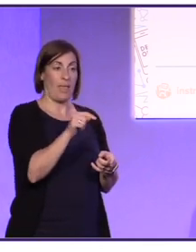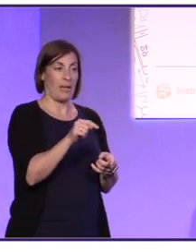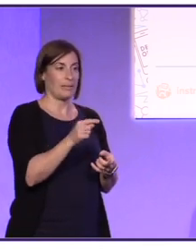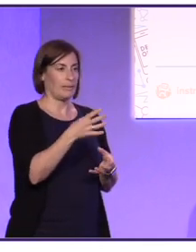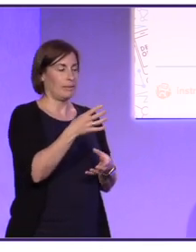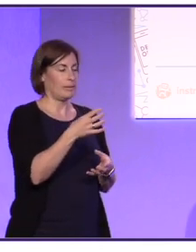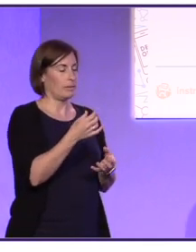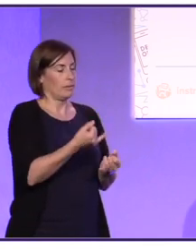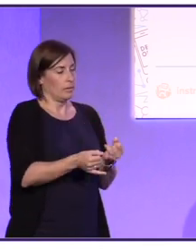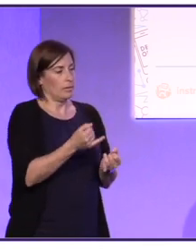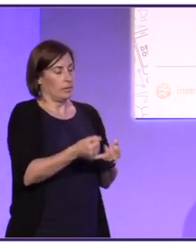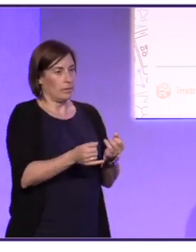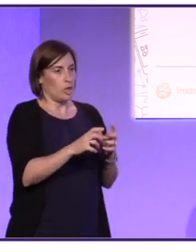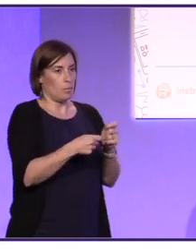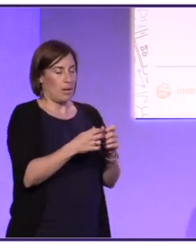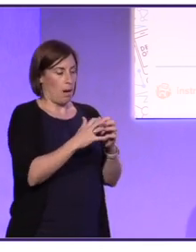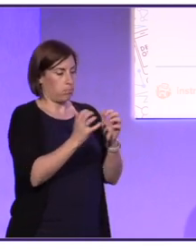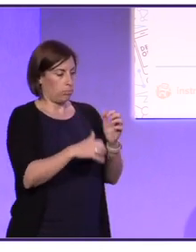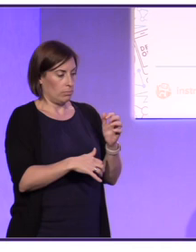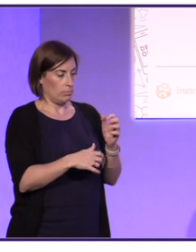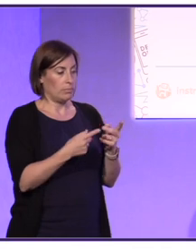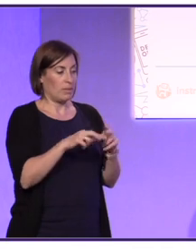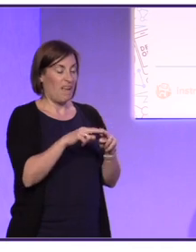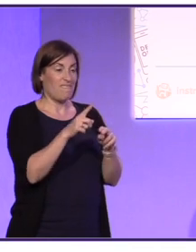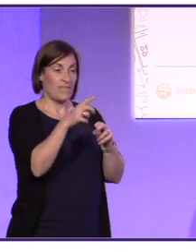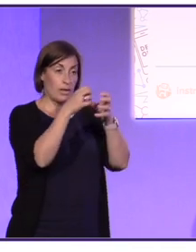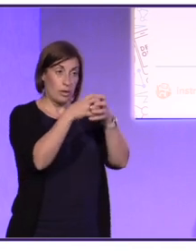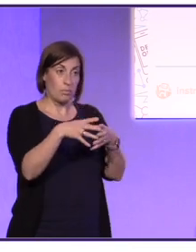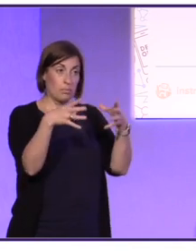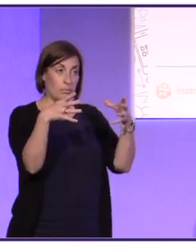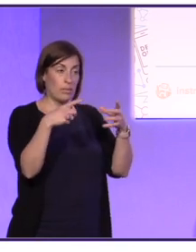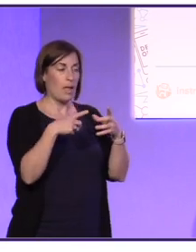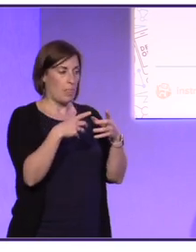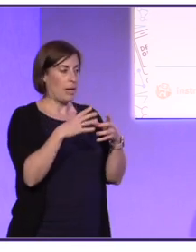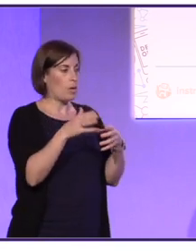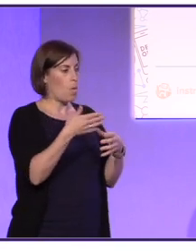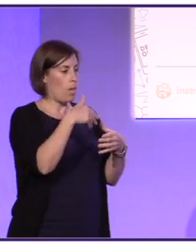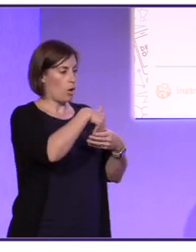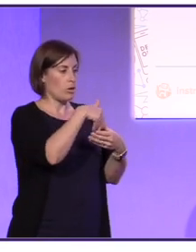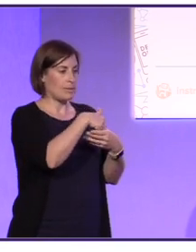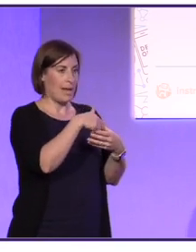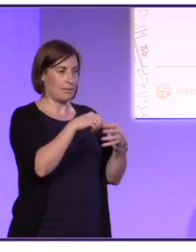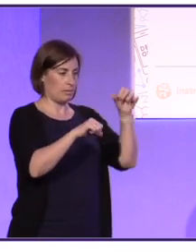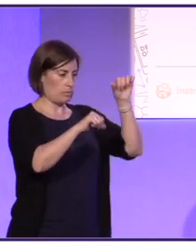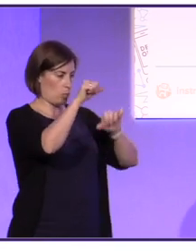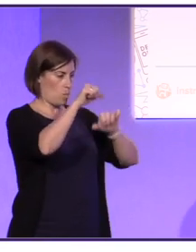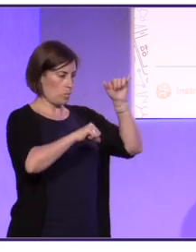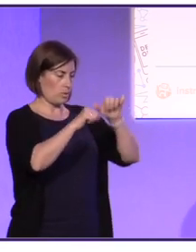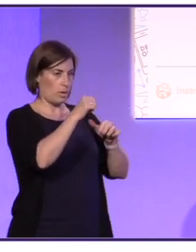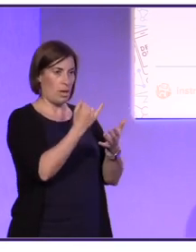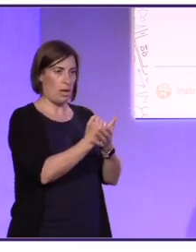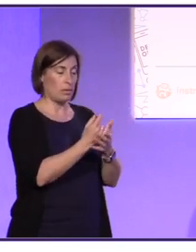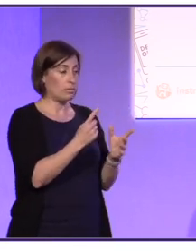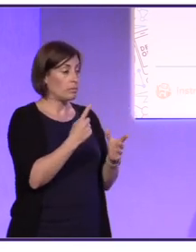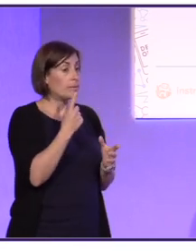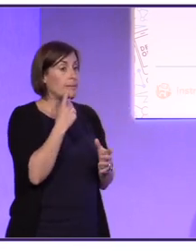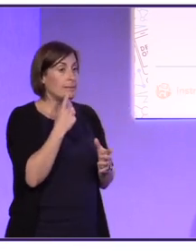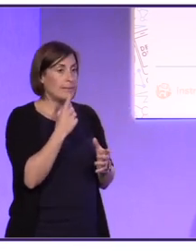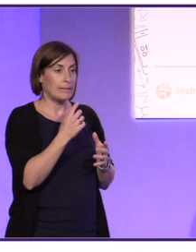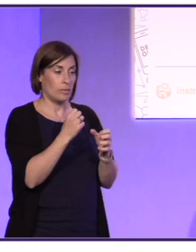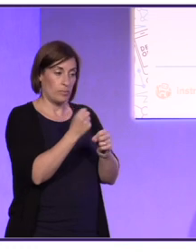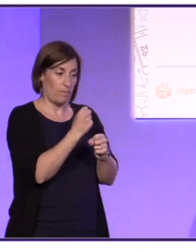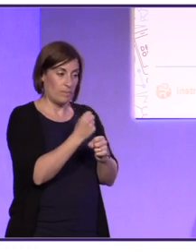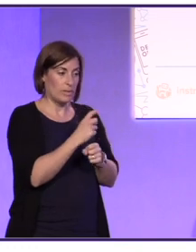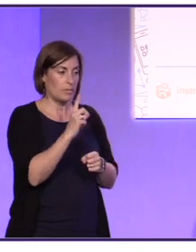scaled it up, all of our content got in the wrong order. We could fix it. It's really easy to fix, but